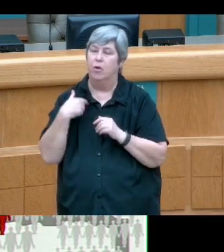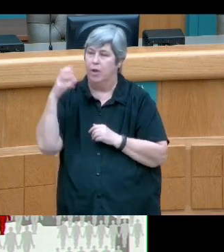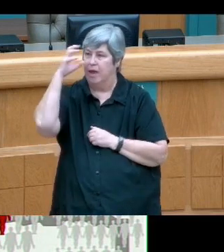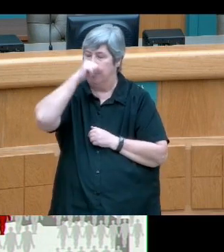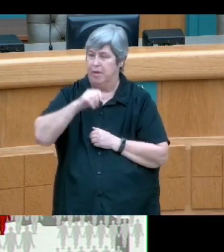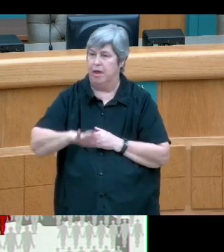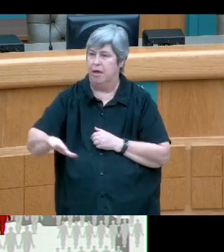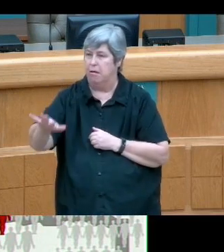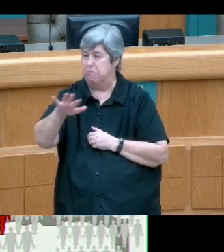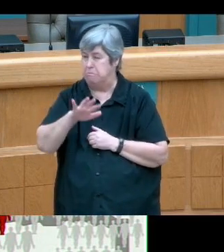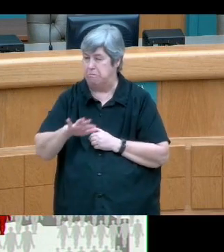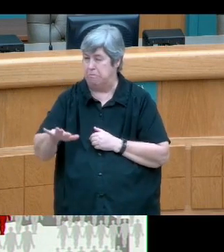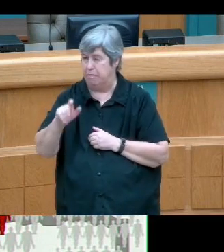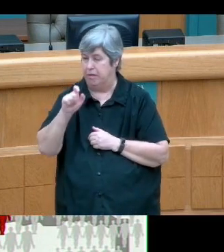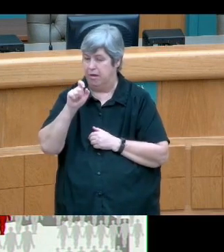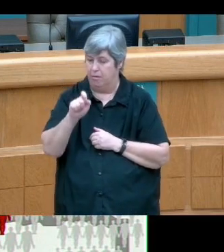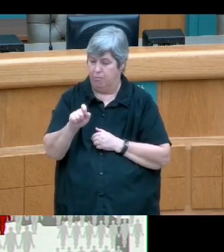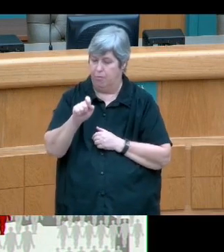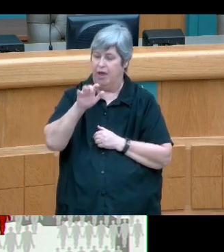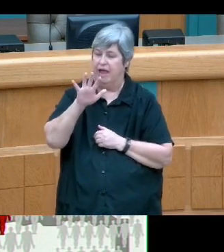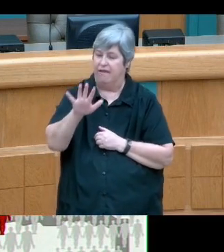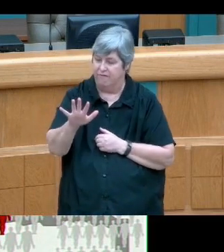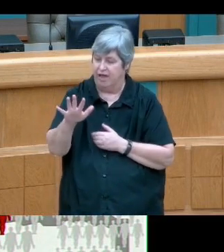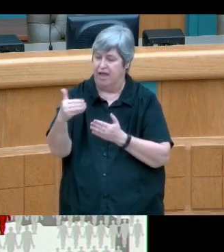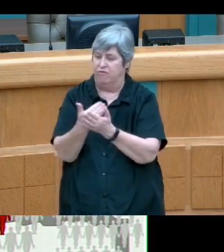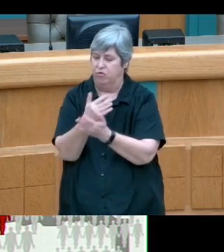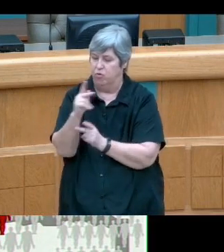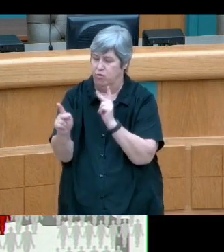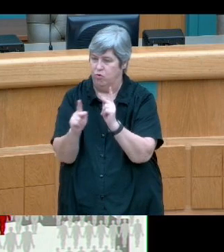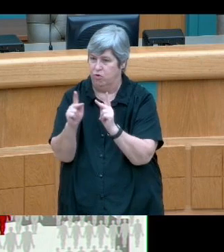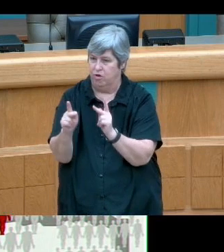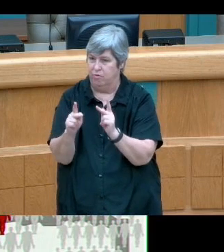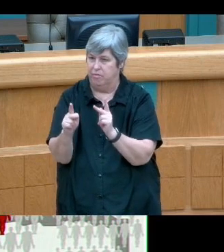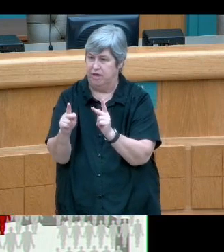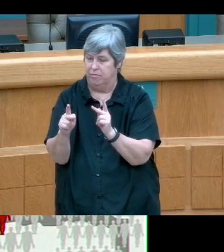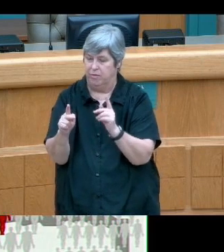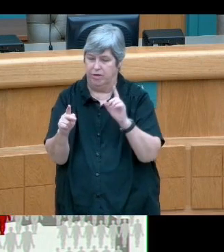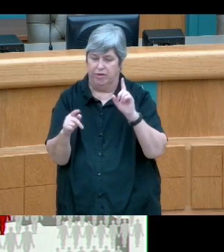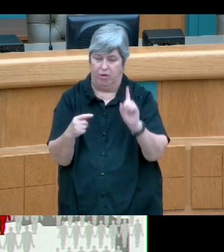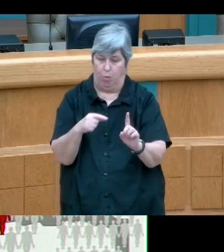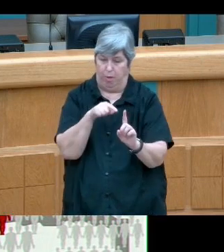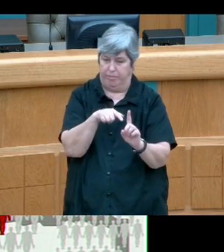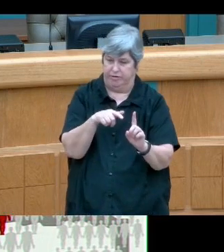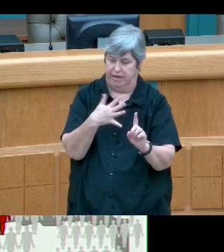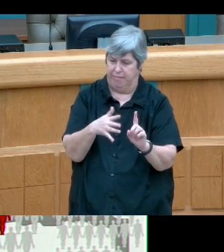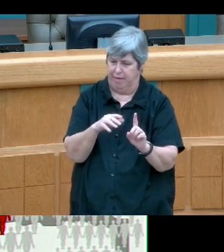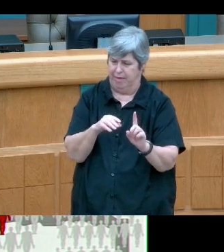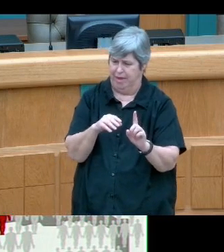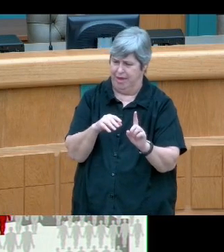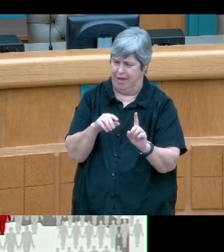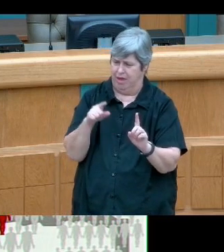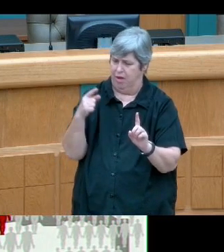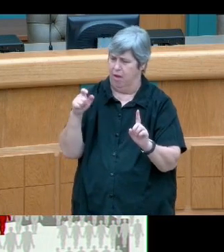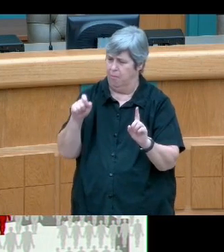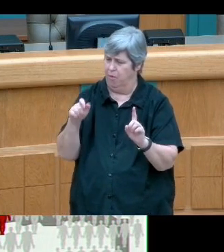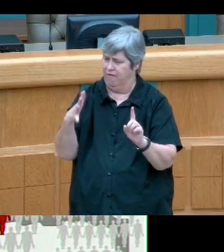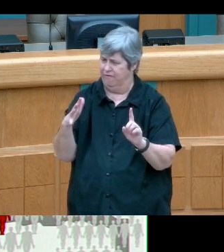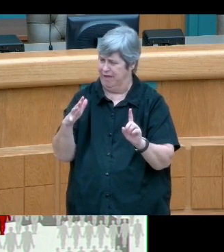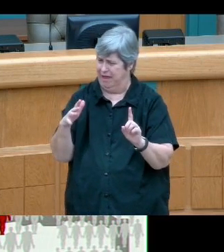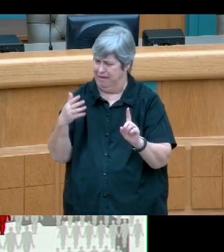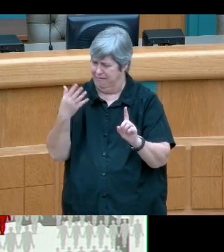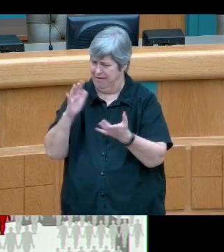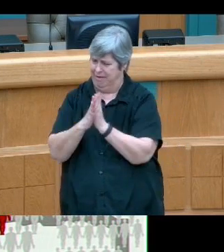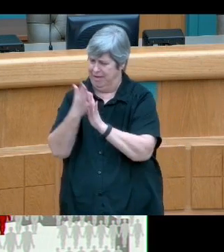there's approximately 0.5 new people infected for every 1 person. Now that might seem a little odd, but here's how it